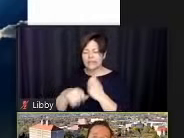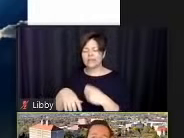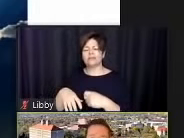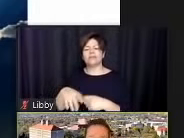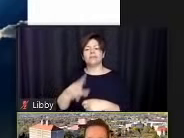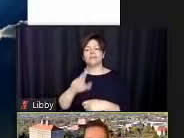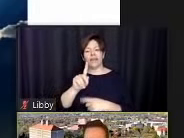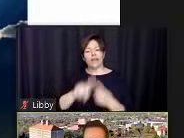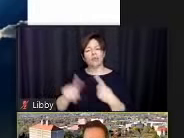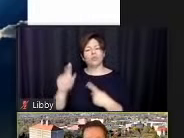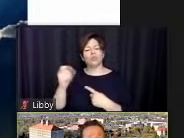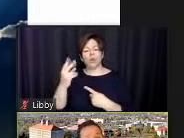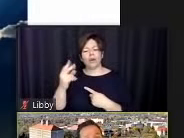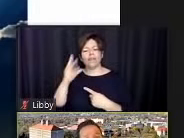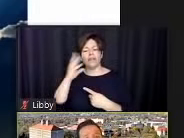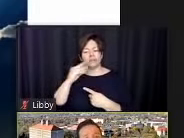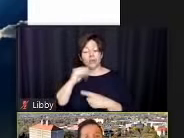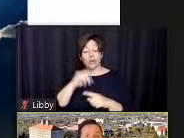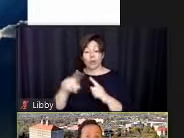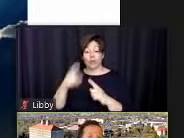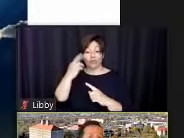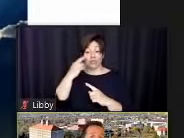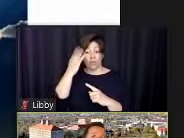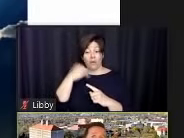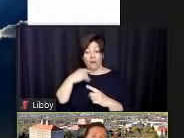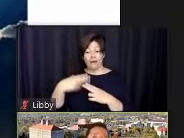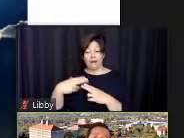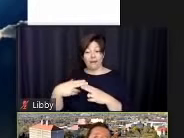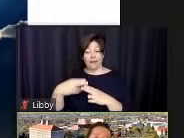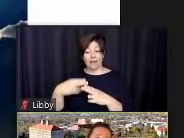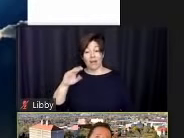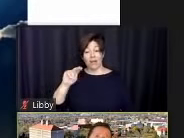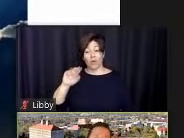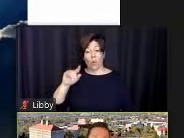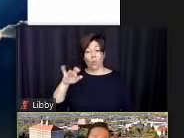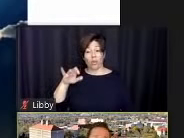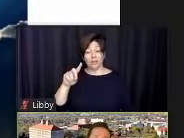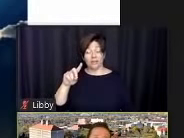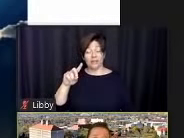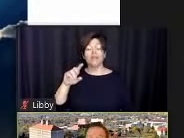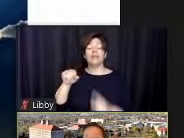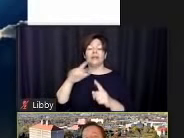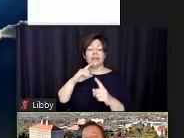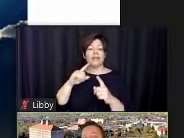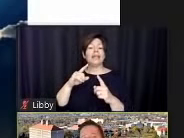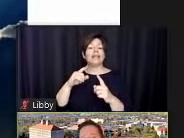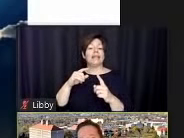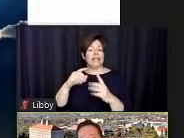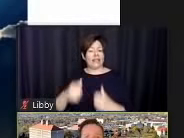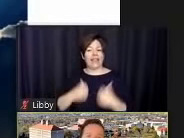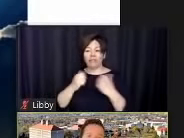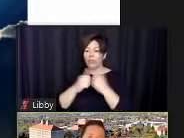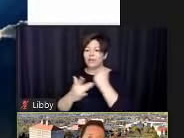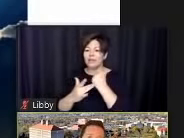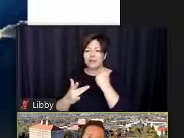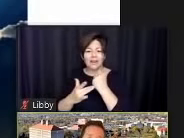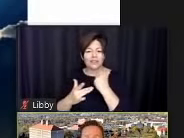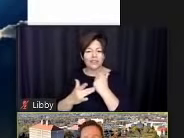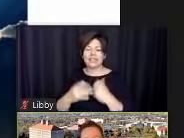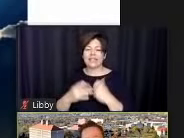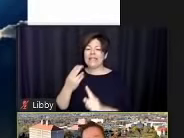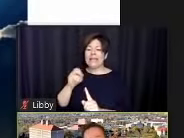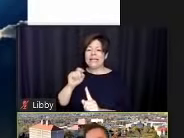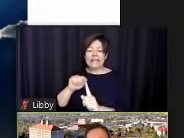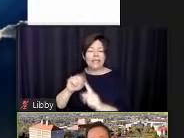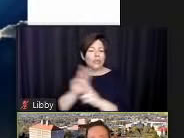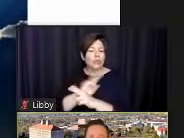K-12 experience. But the reason I'm mentioning Nolan is Nolan lived with technology. He utilized a number of the tools that many of